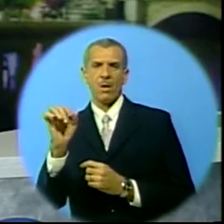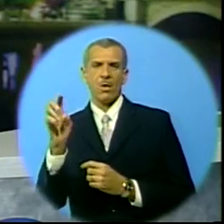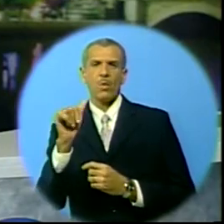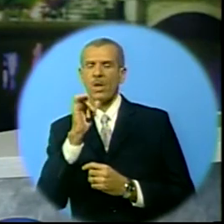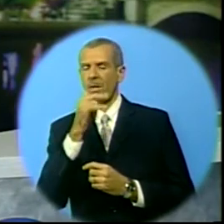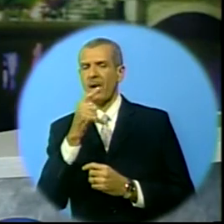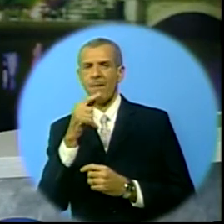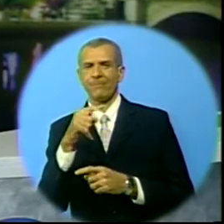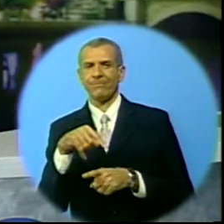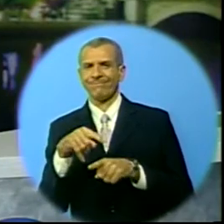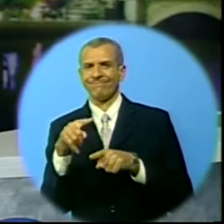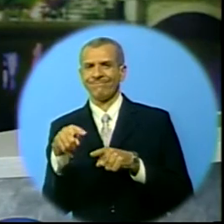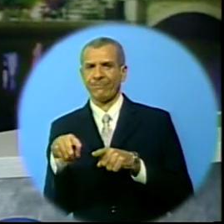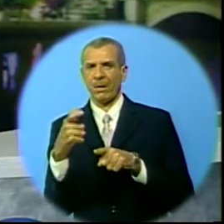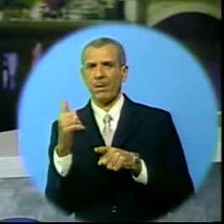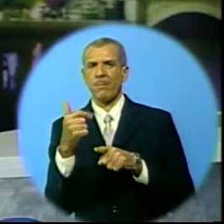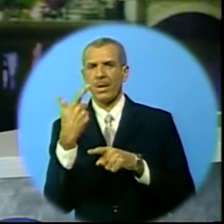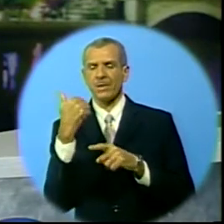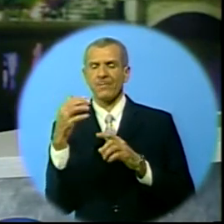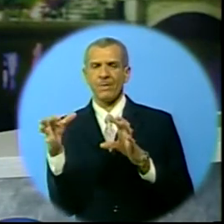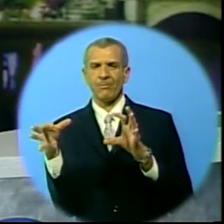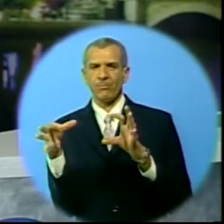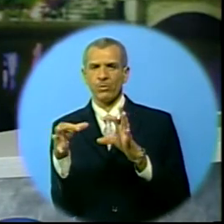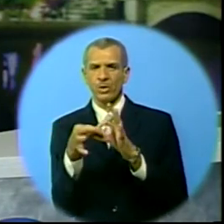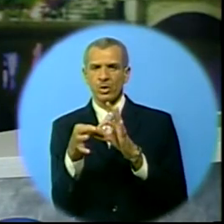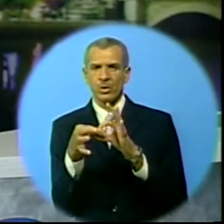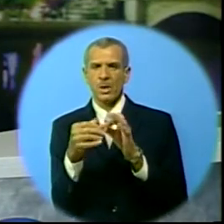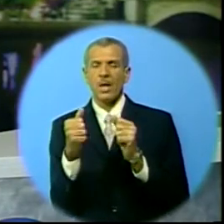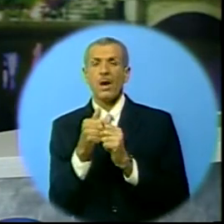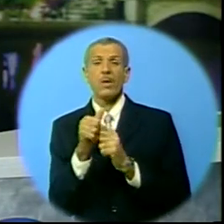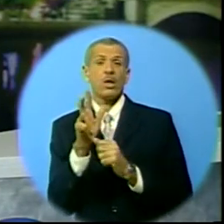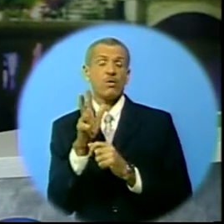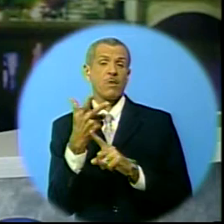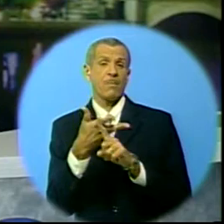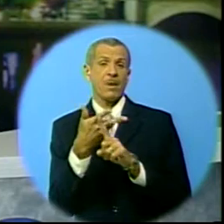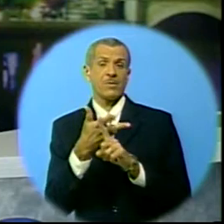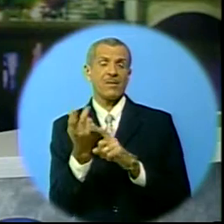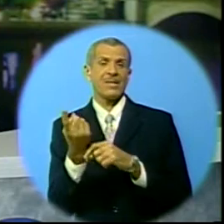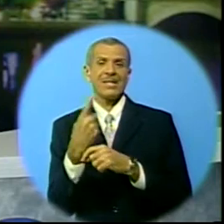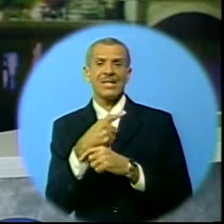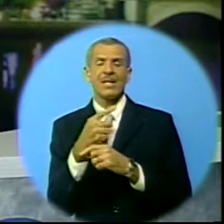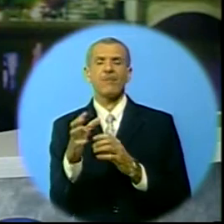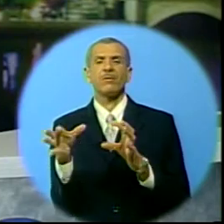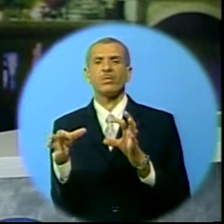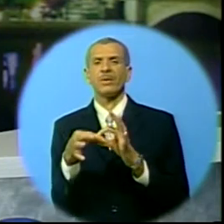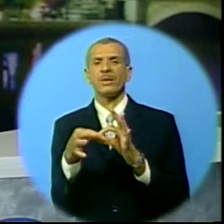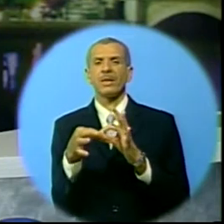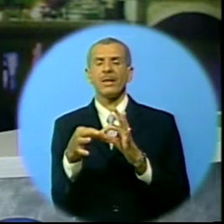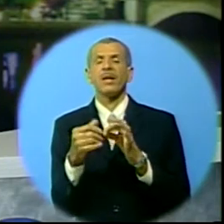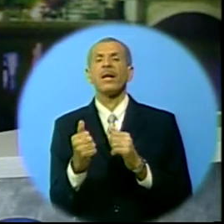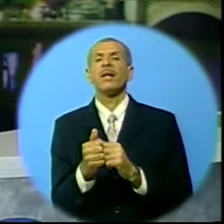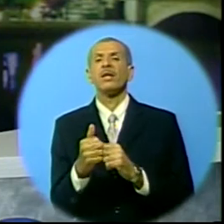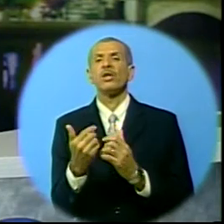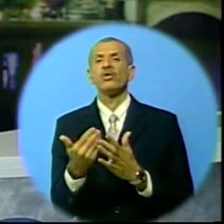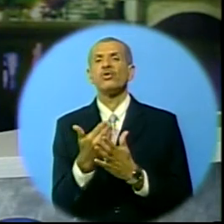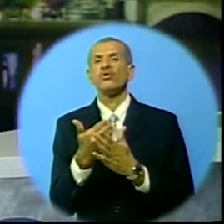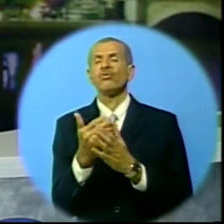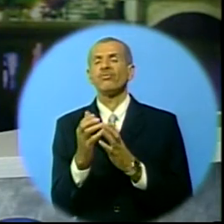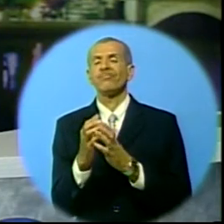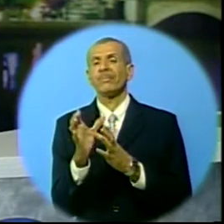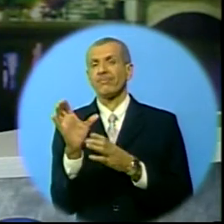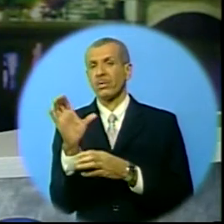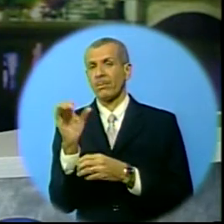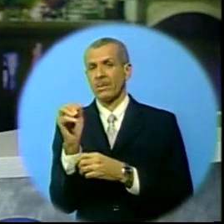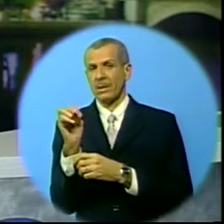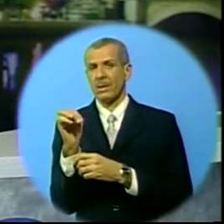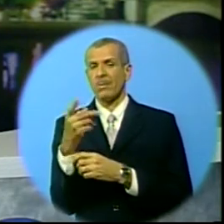the merger. Among other conditions, within 3 months of the date of the merger being effected, the new entity must offer